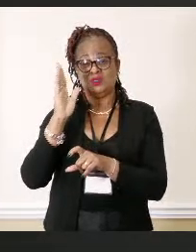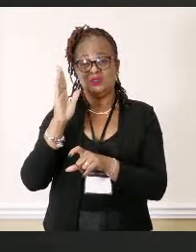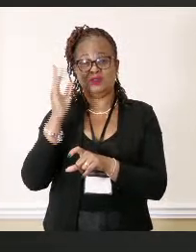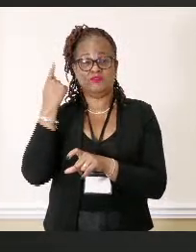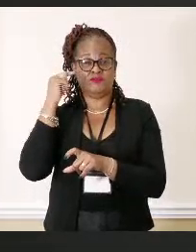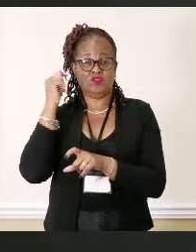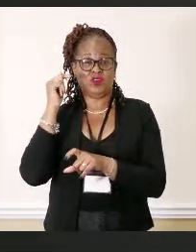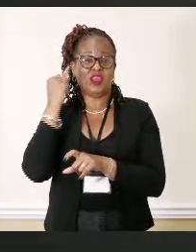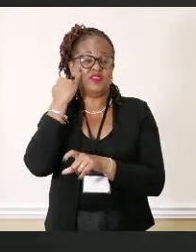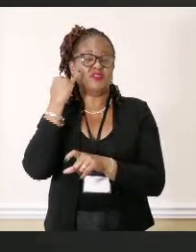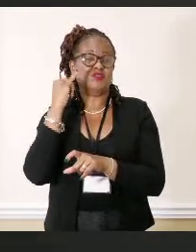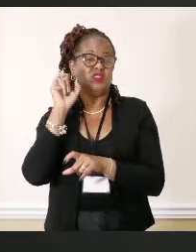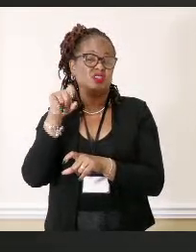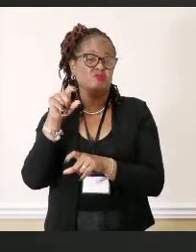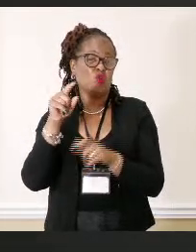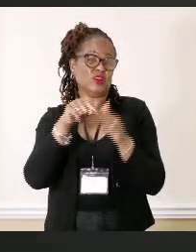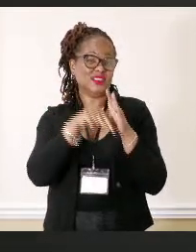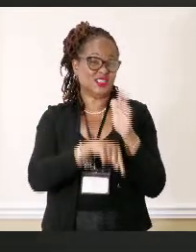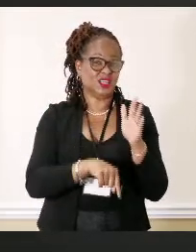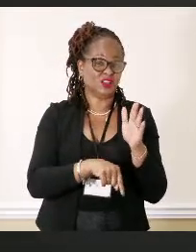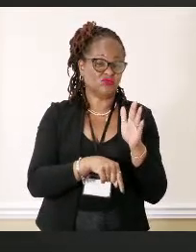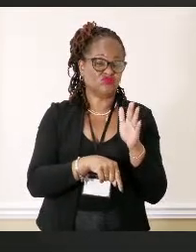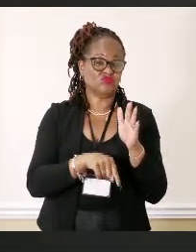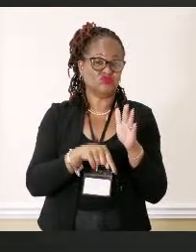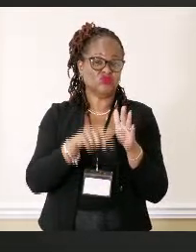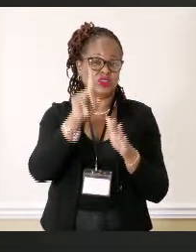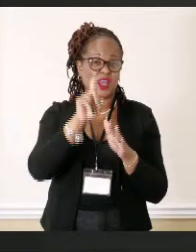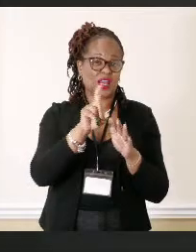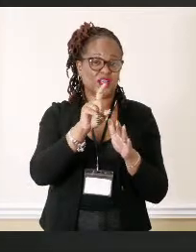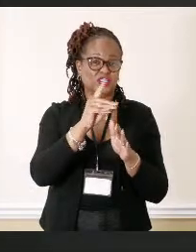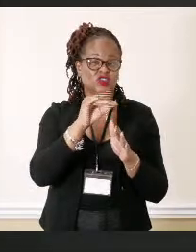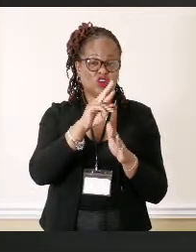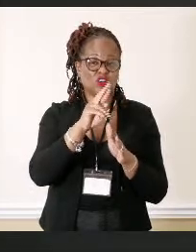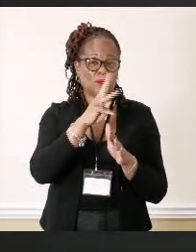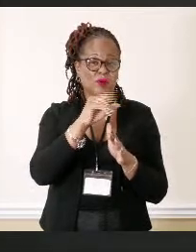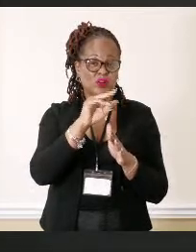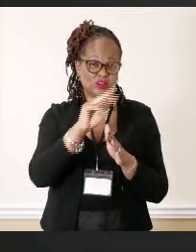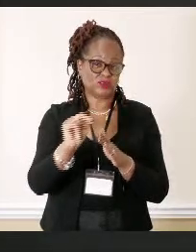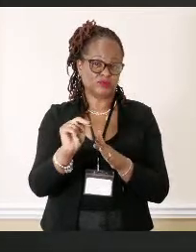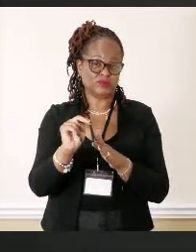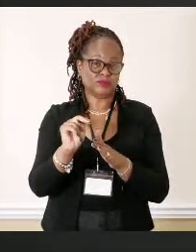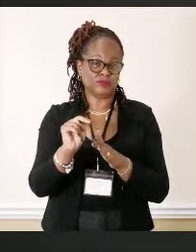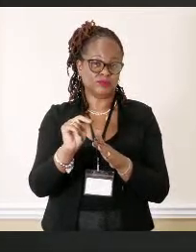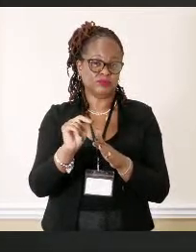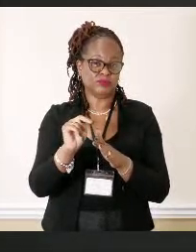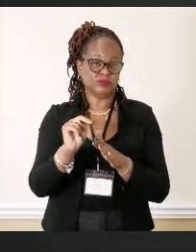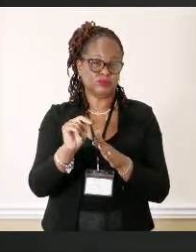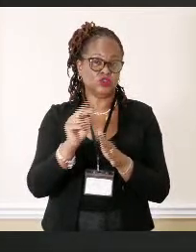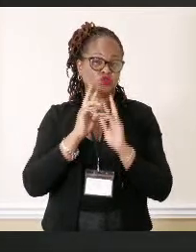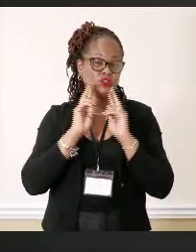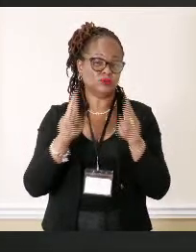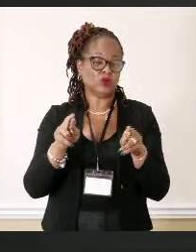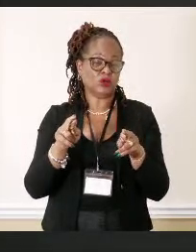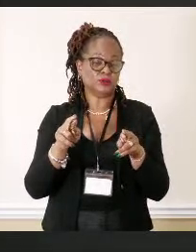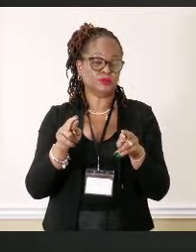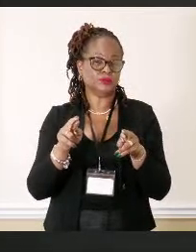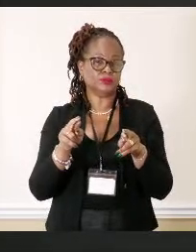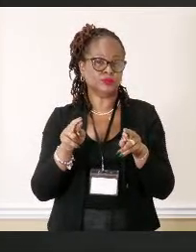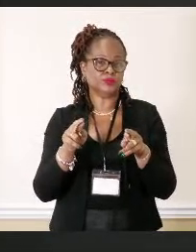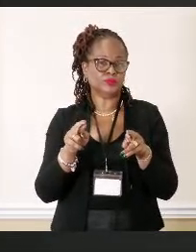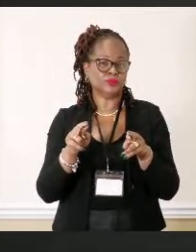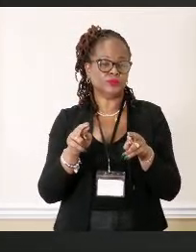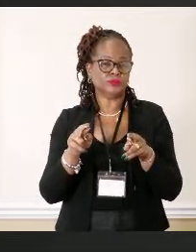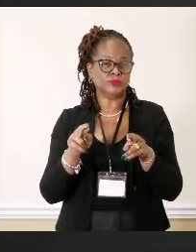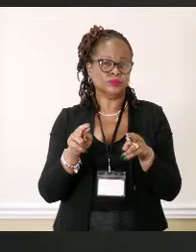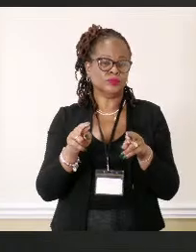or if you need further details, we would ask Dr. Martin to respond to them.